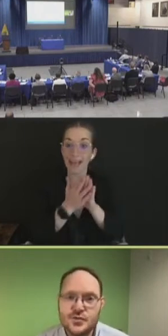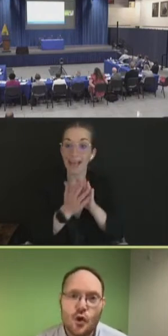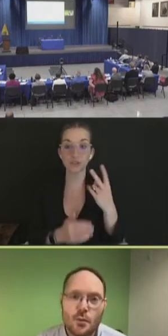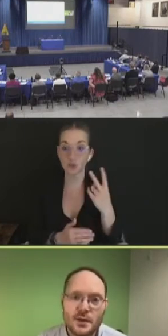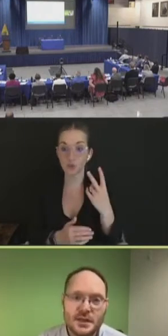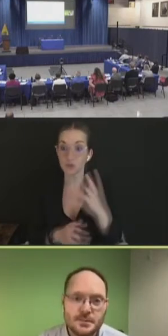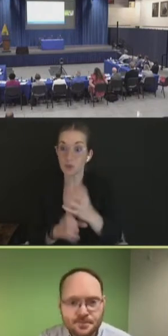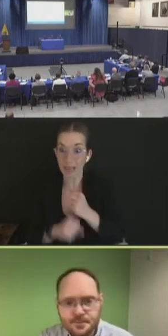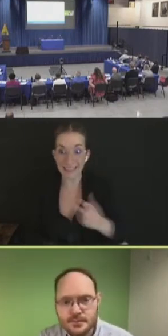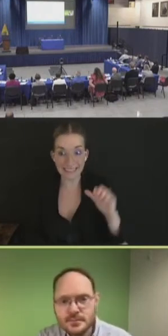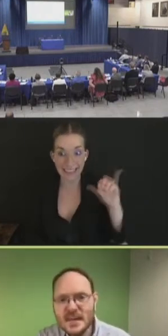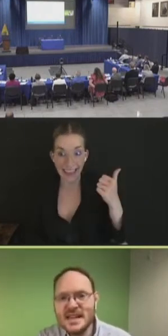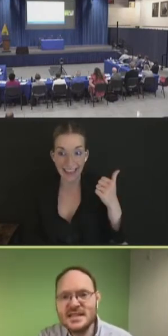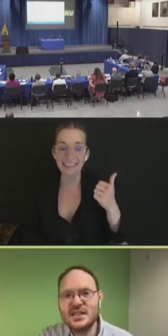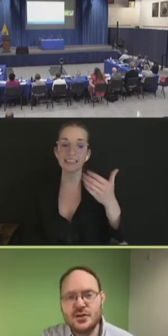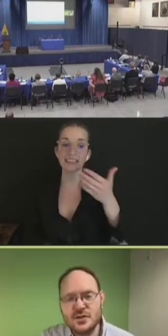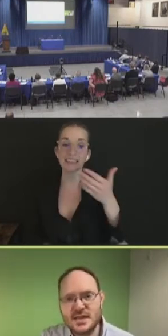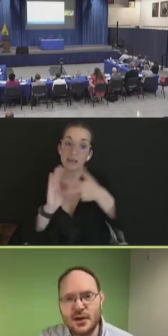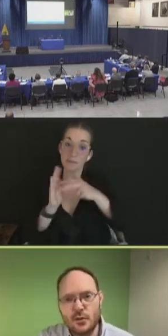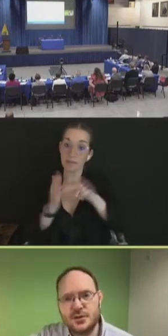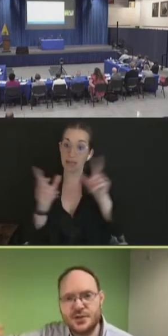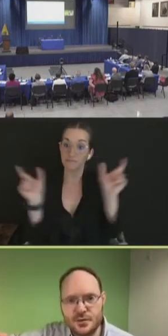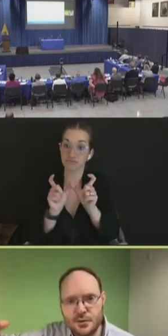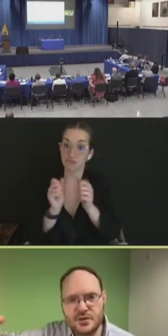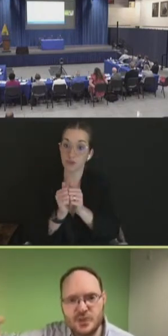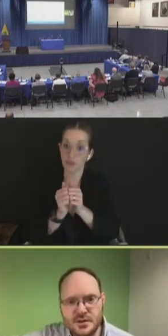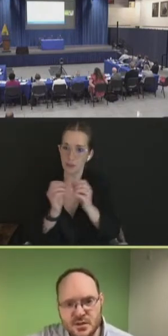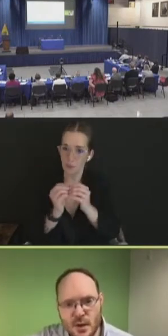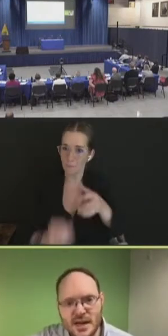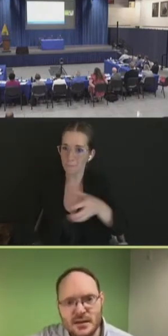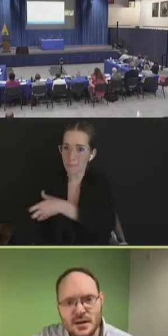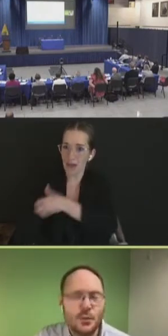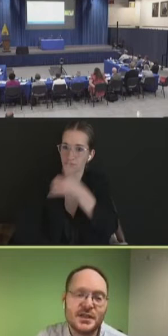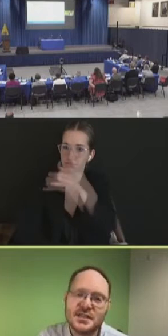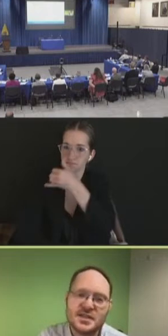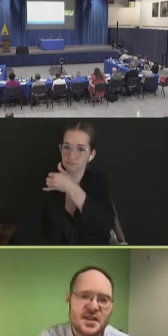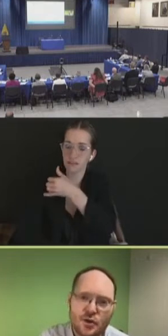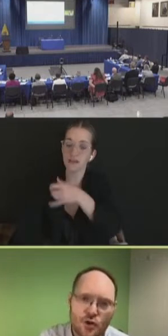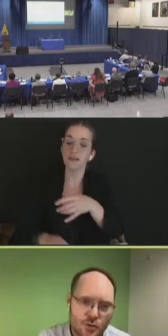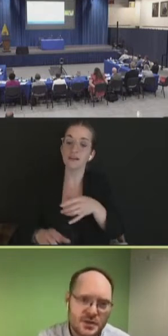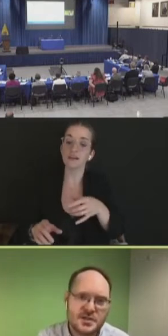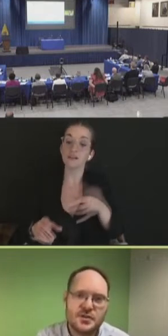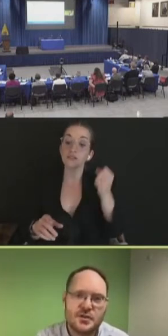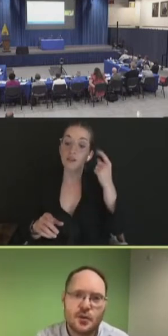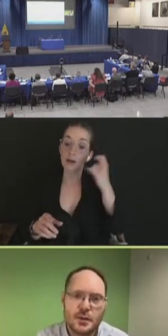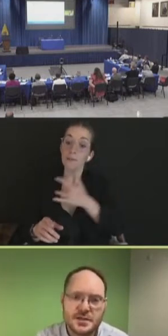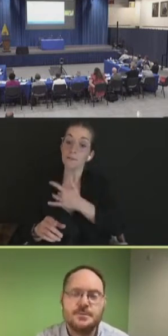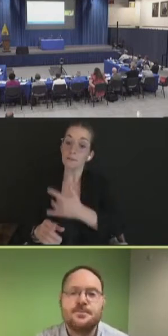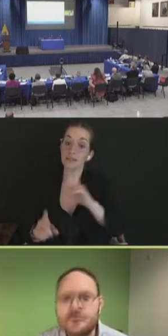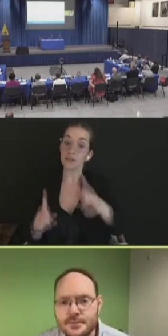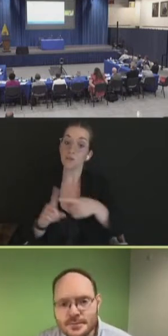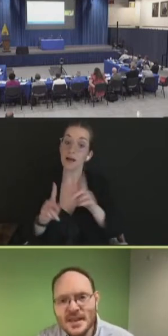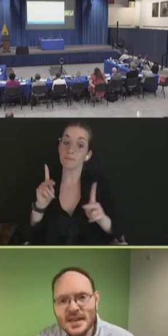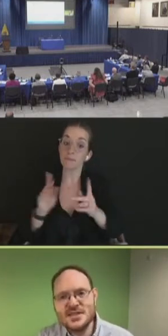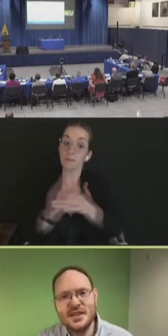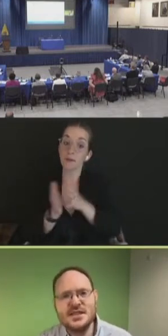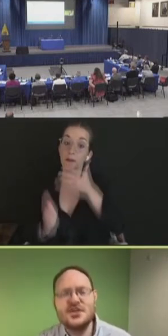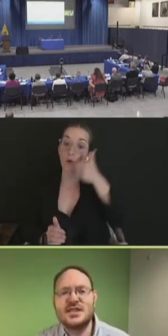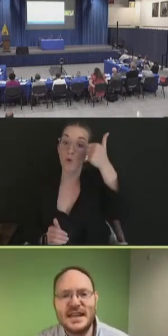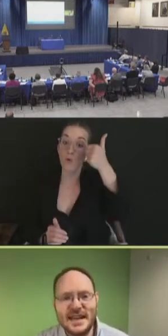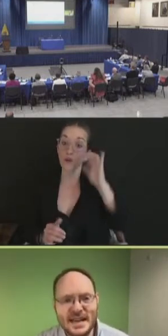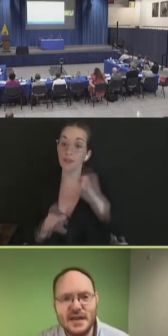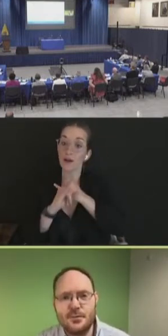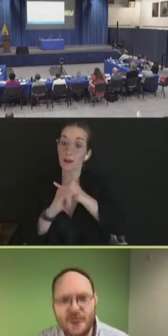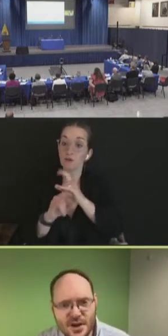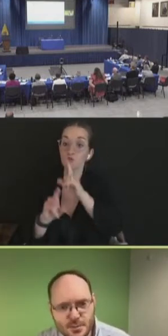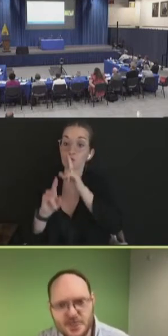is normally, as individuals get older, their immune responses wane, but this does not occur with this unique formulation. And so this is just